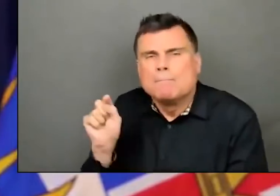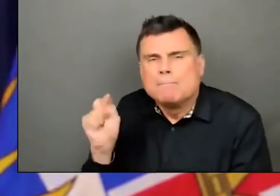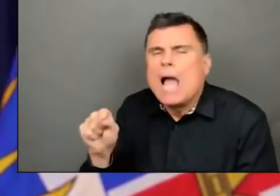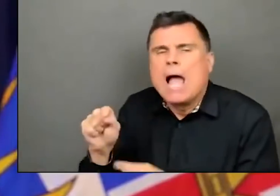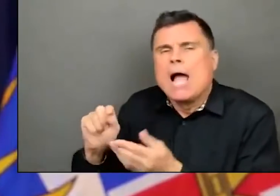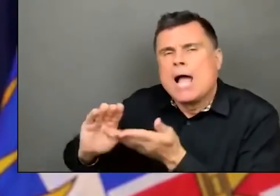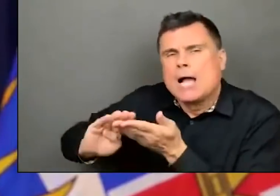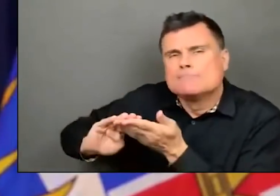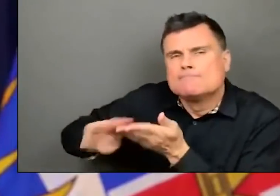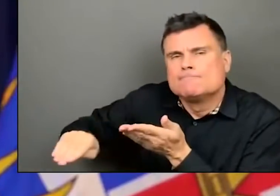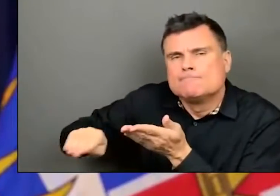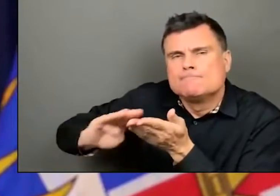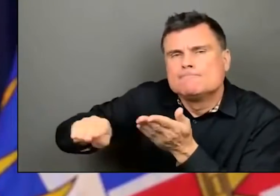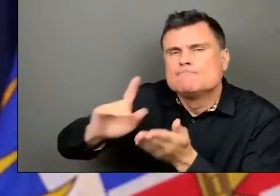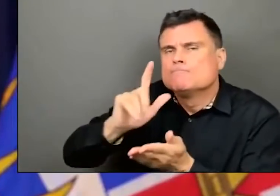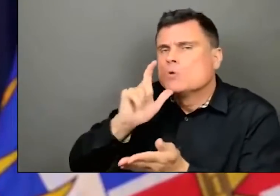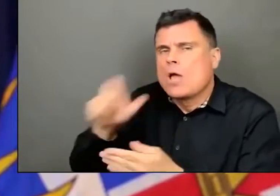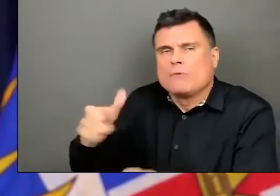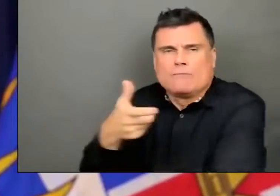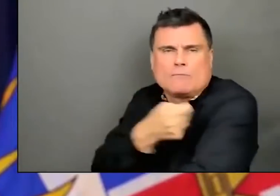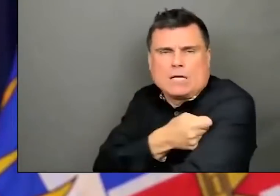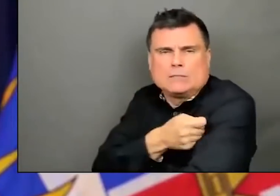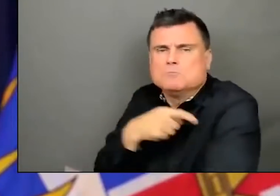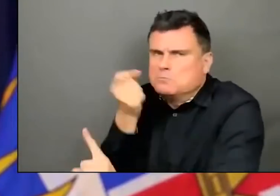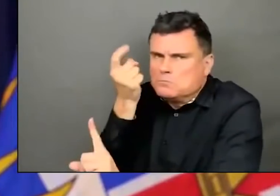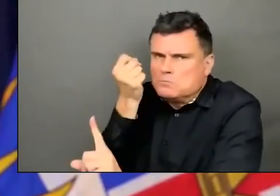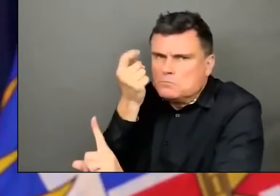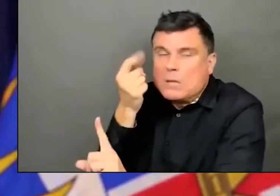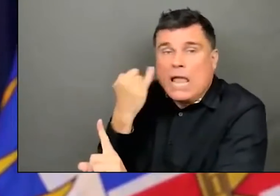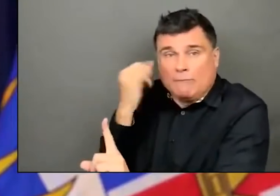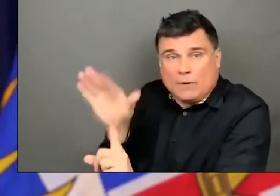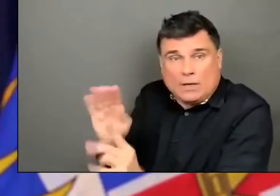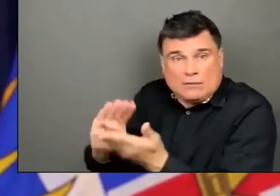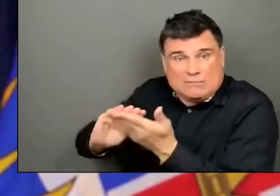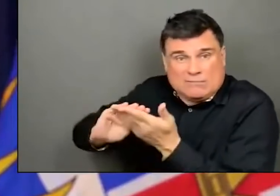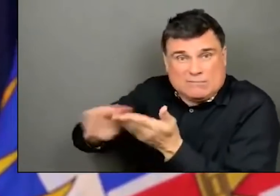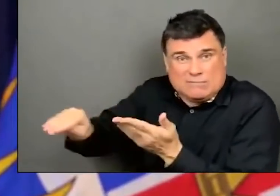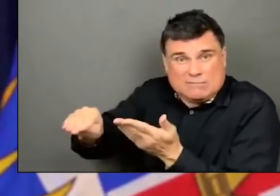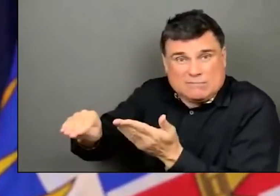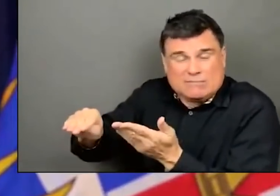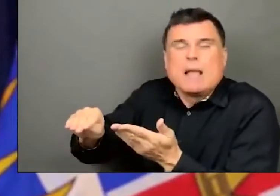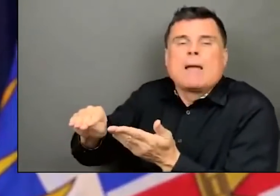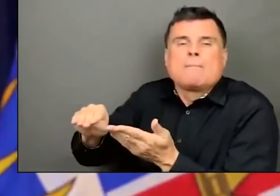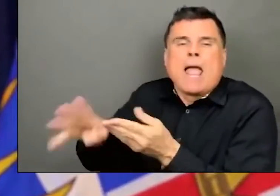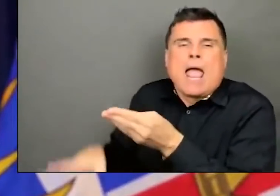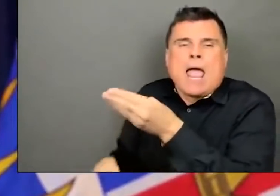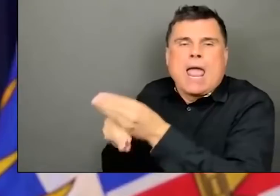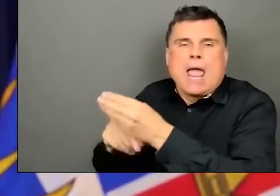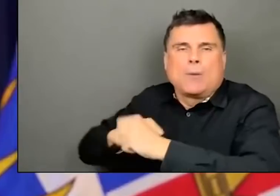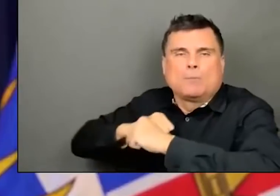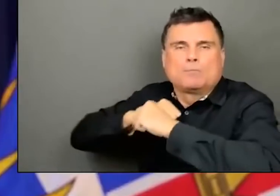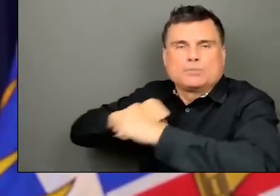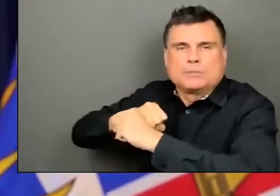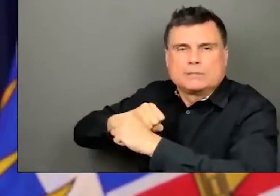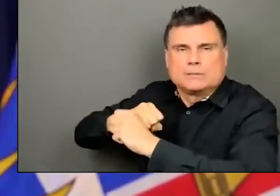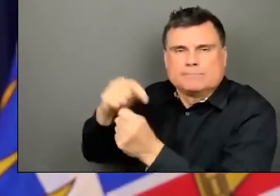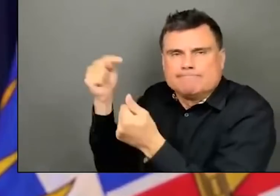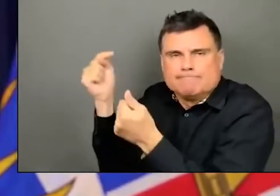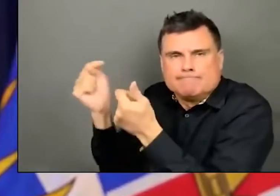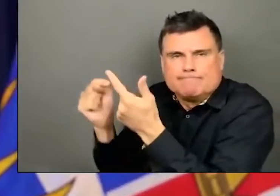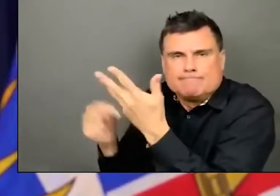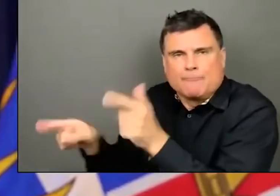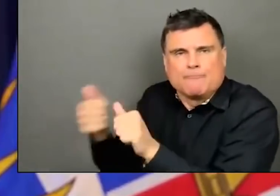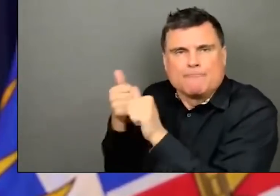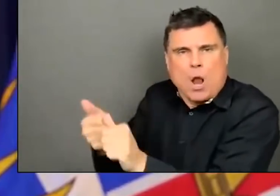But additional precautions will also be needed in those cases, and our protections must be end-to-end to provide